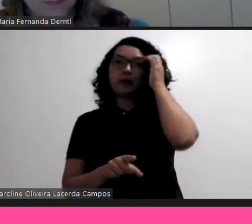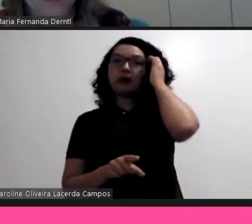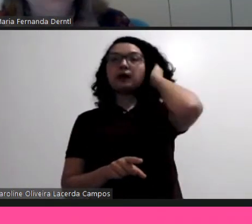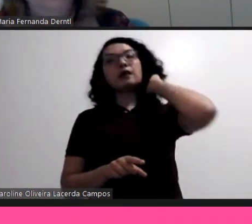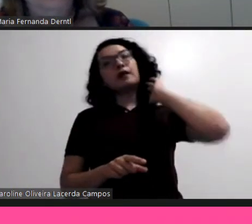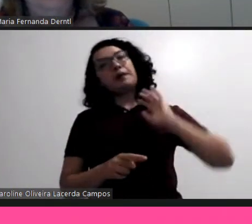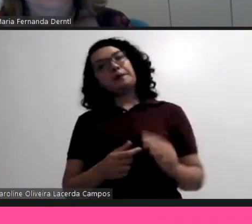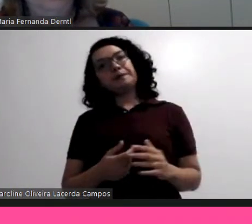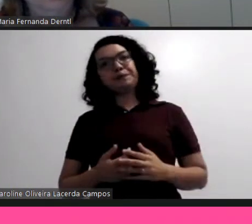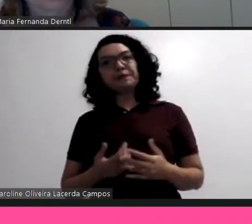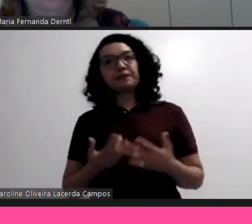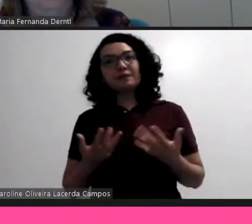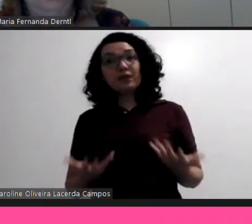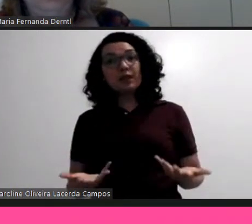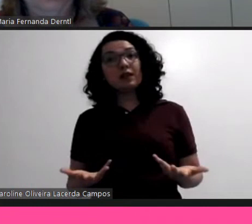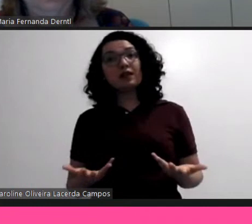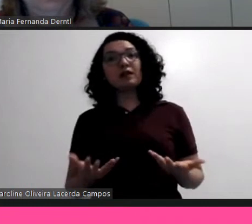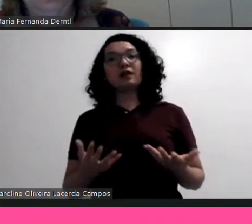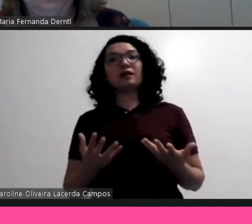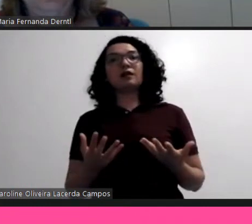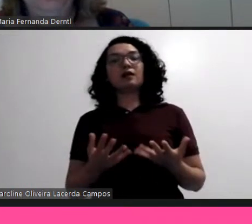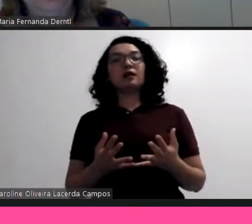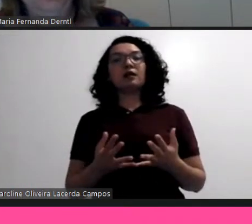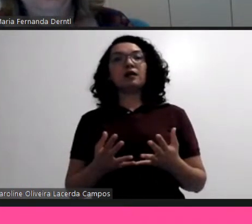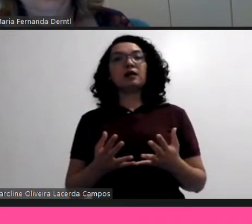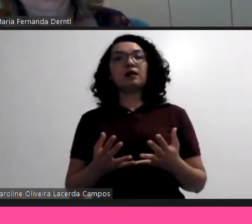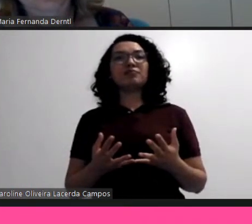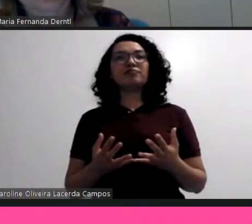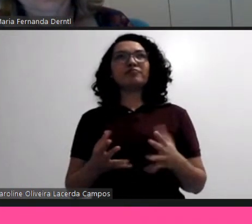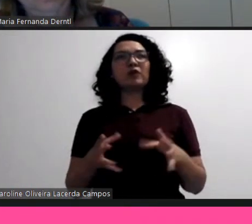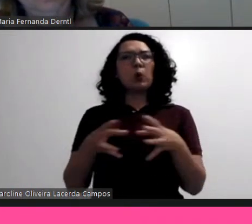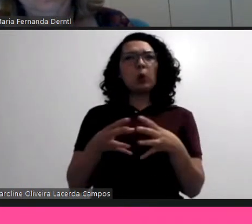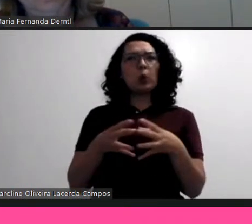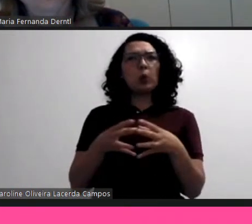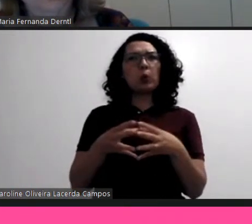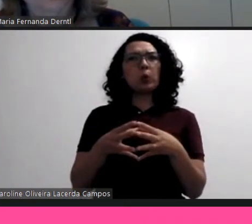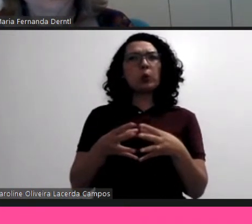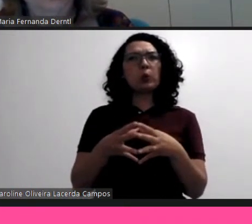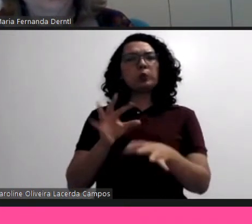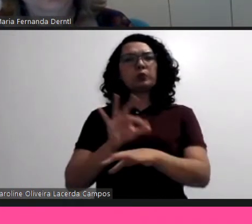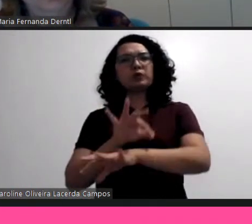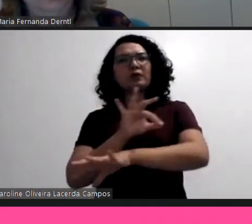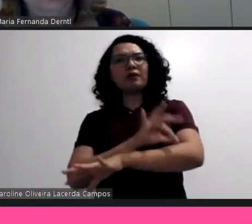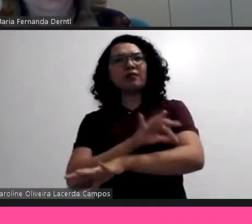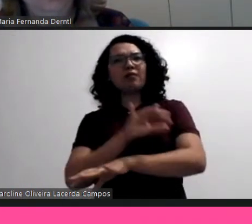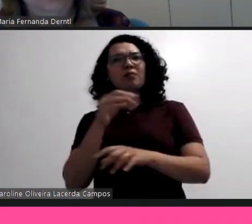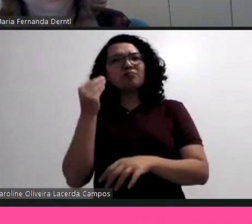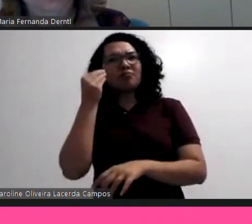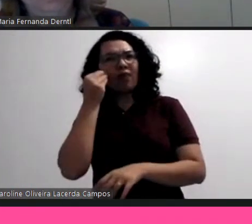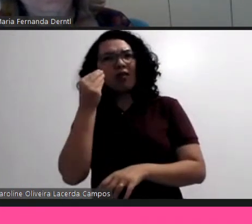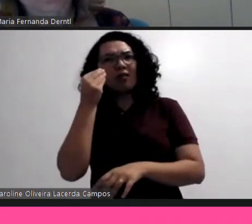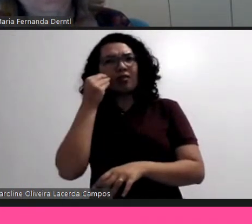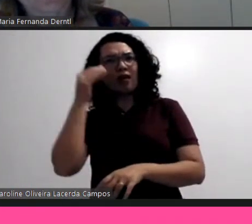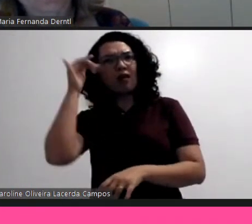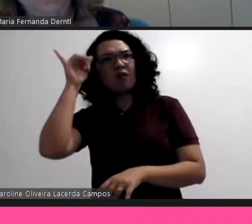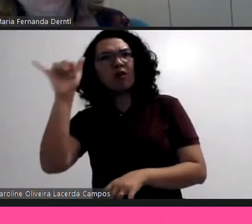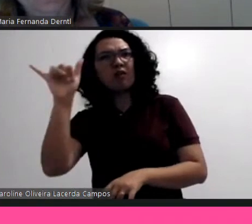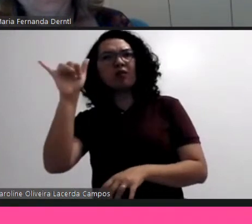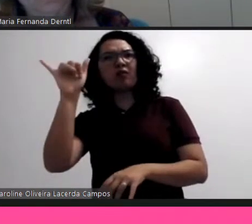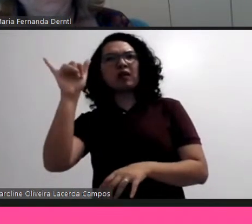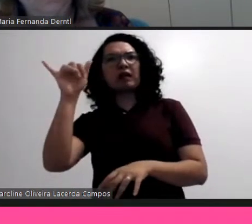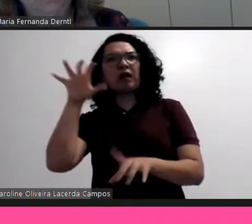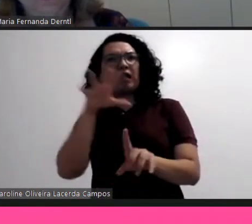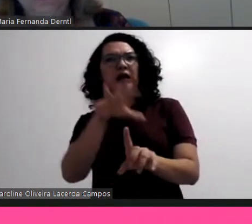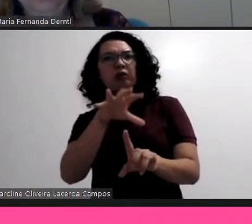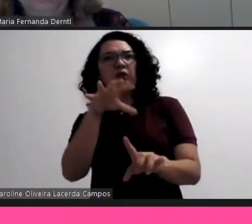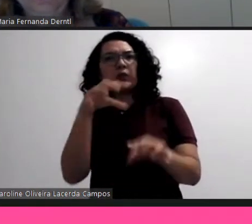not, they almost completely tried to avoid the political conversations, which was, of course, not a right thing to do. But in